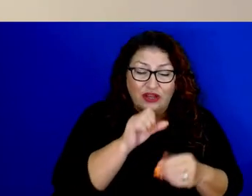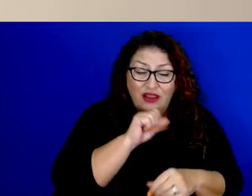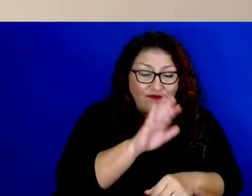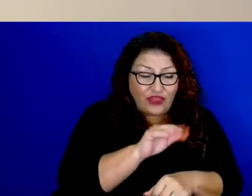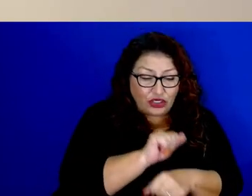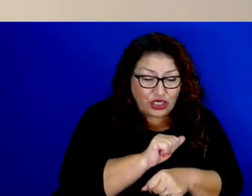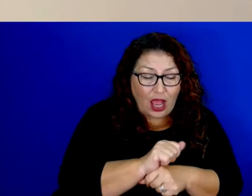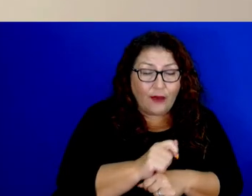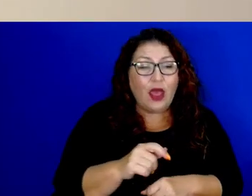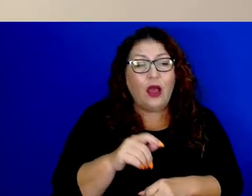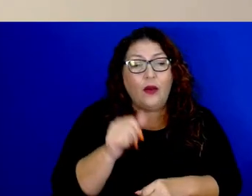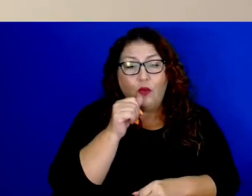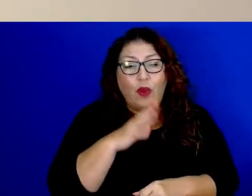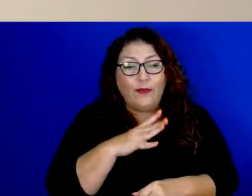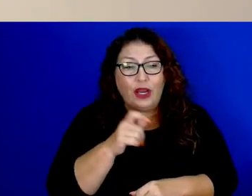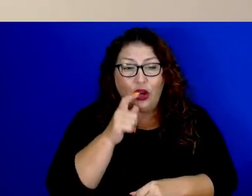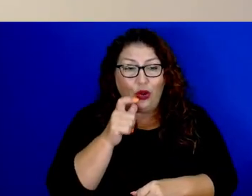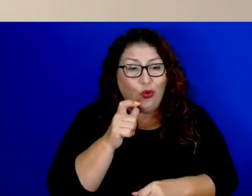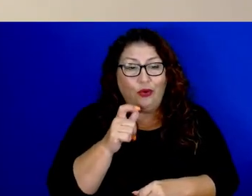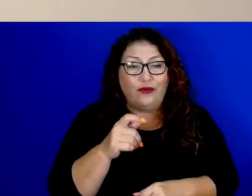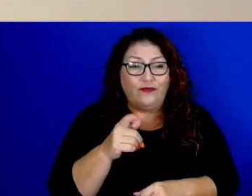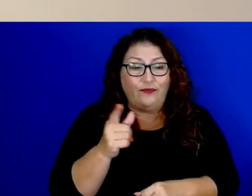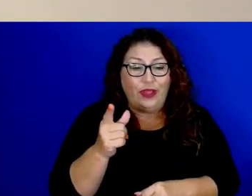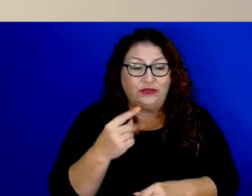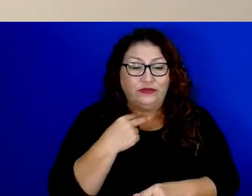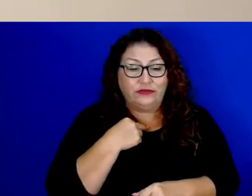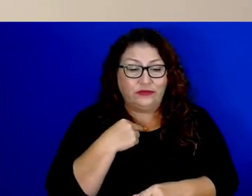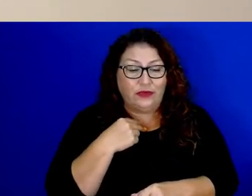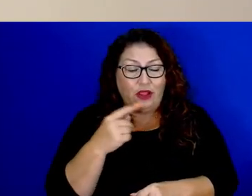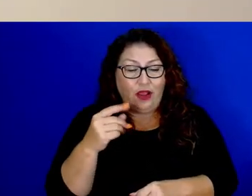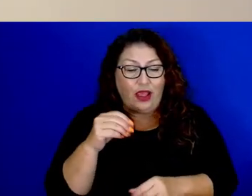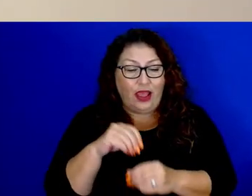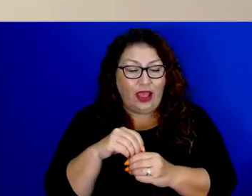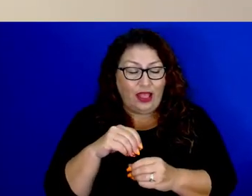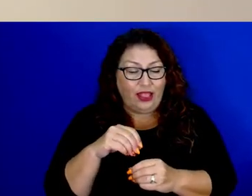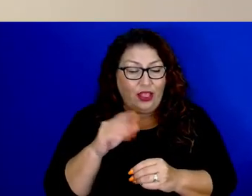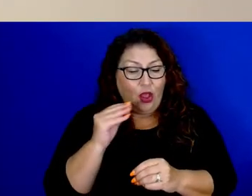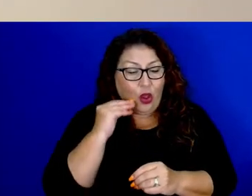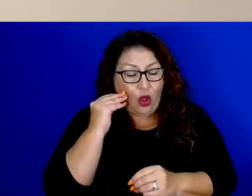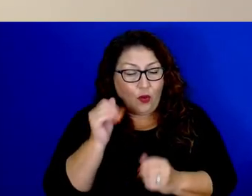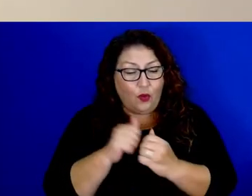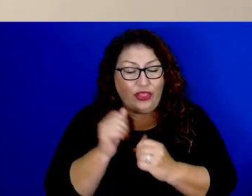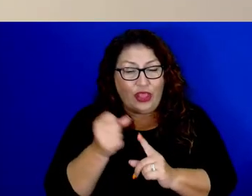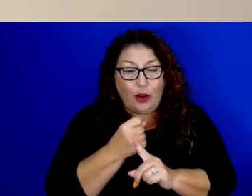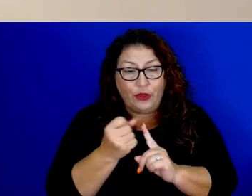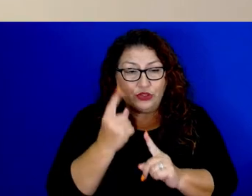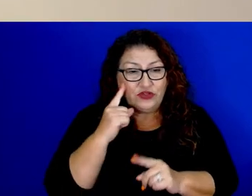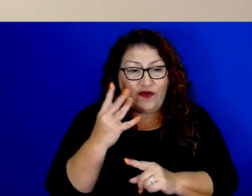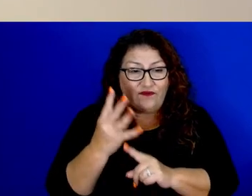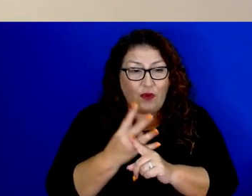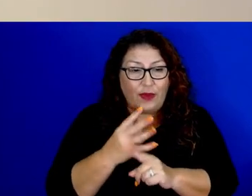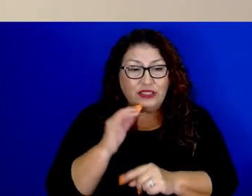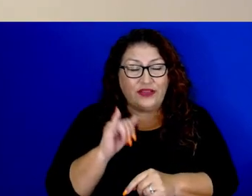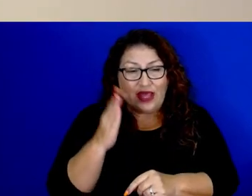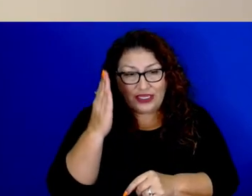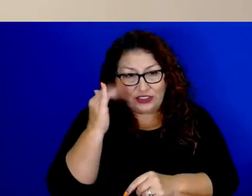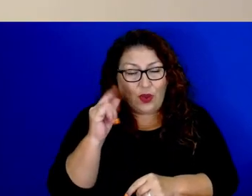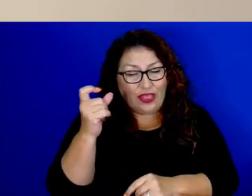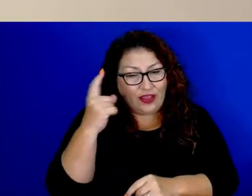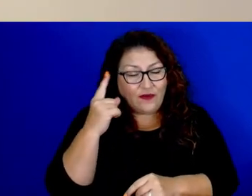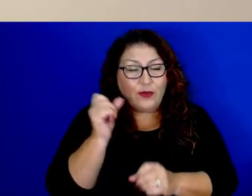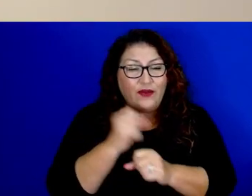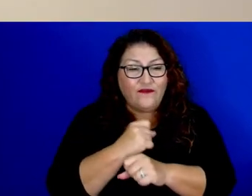up with their abusers for months. That's why the European Parliament has been fighting for a gendered perspective to the crisis